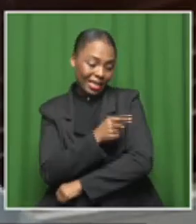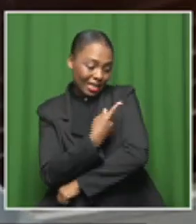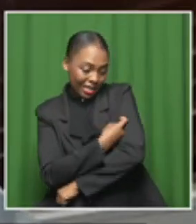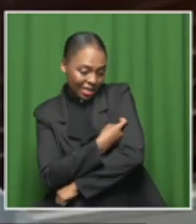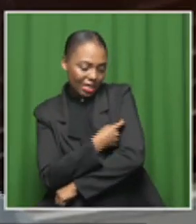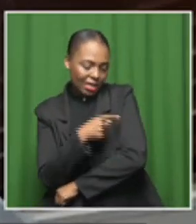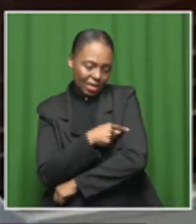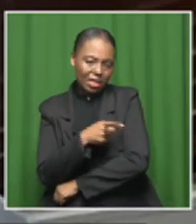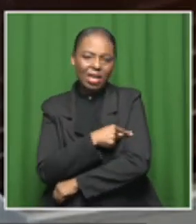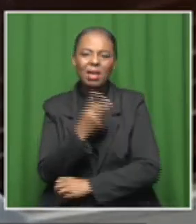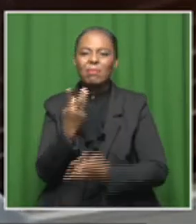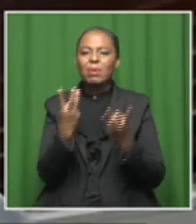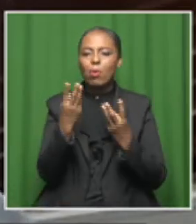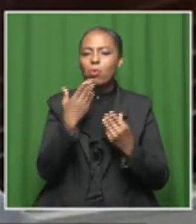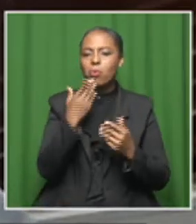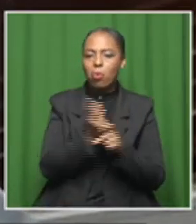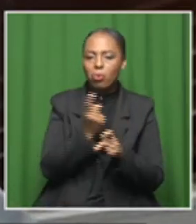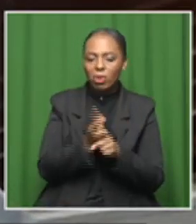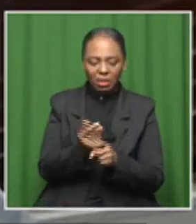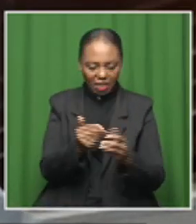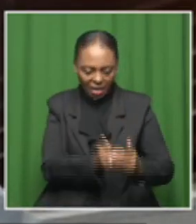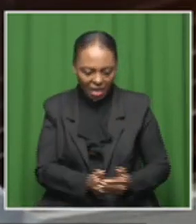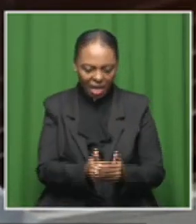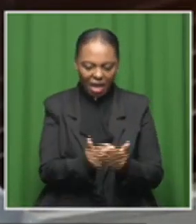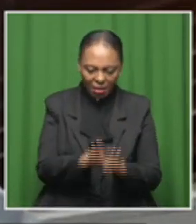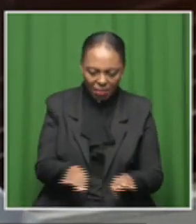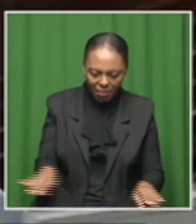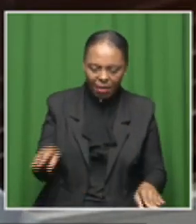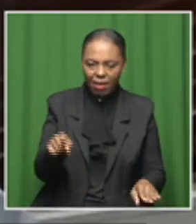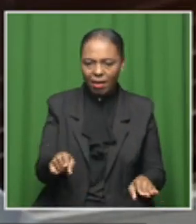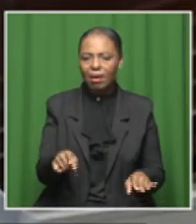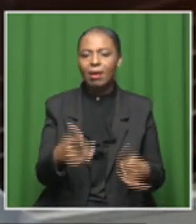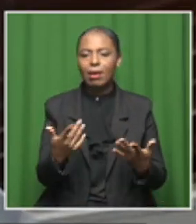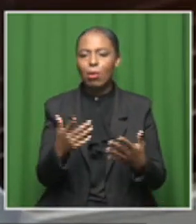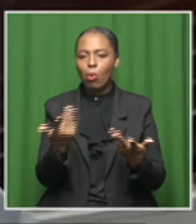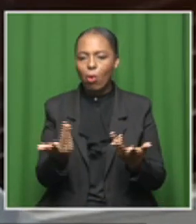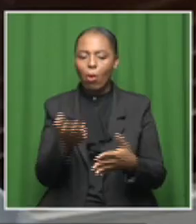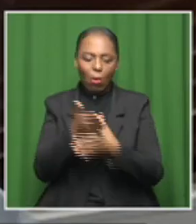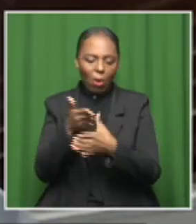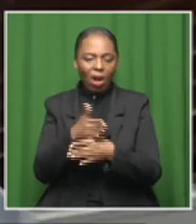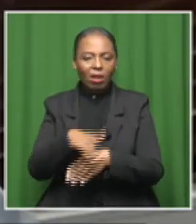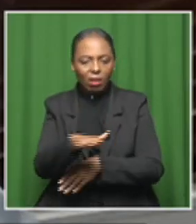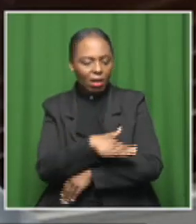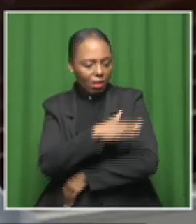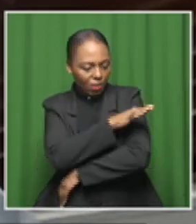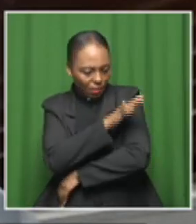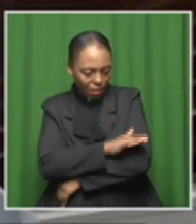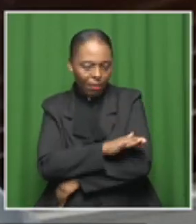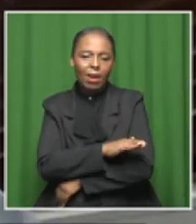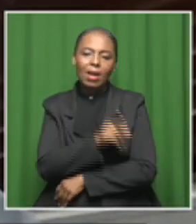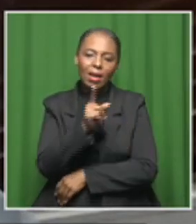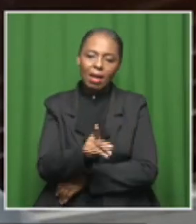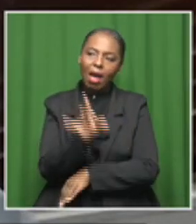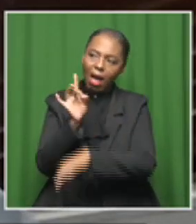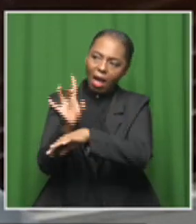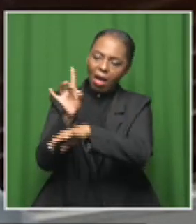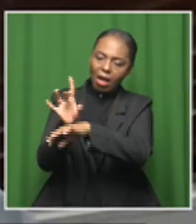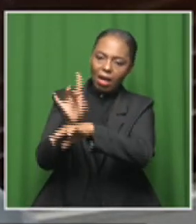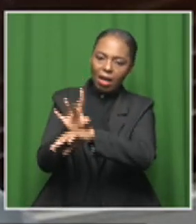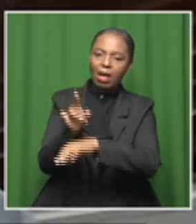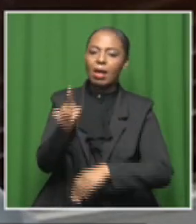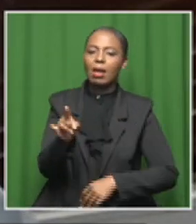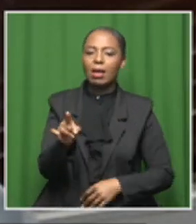caregivers, within the clinical system. And we'd like to provide enough information to make people aware